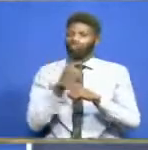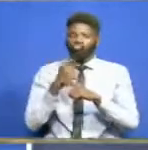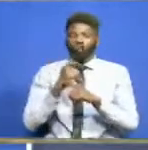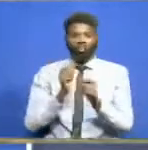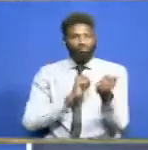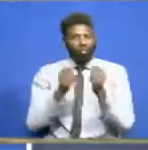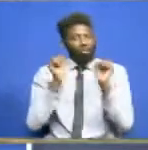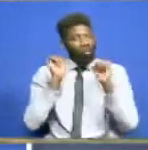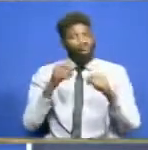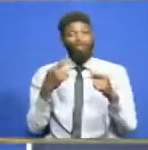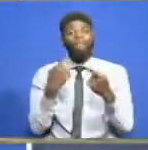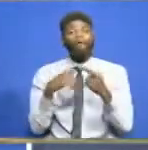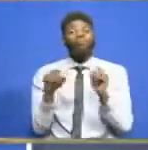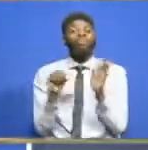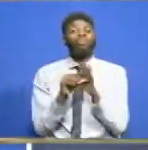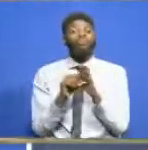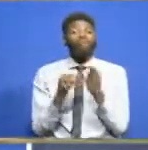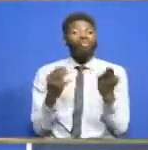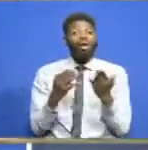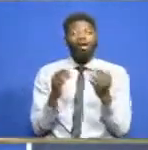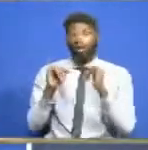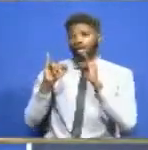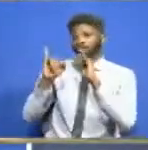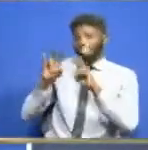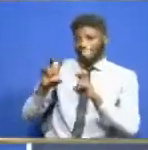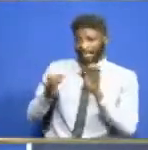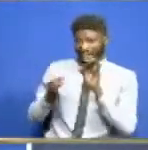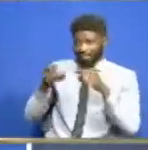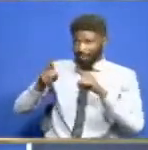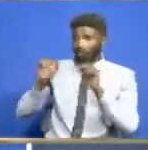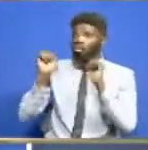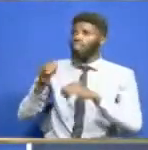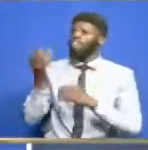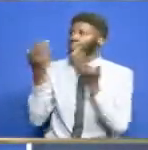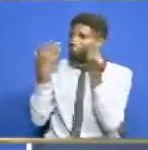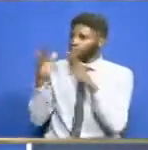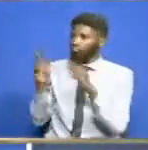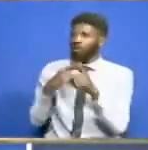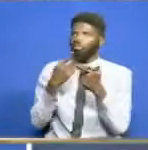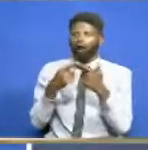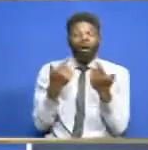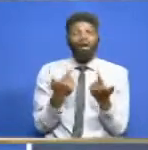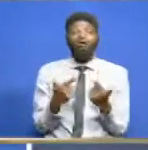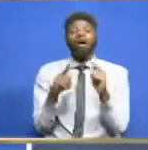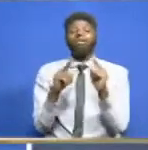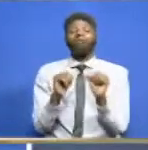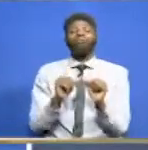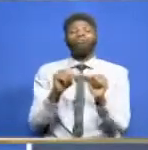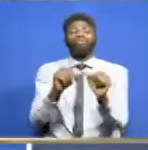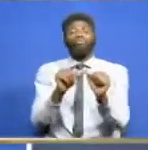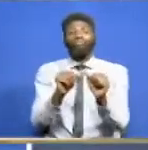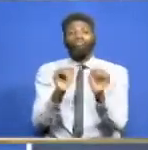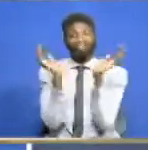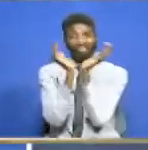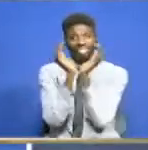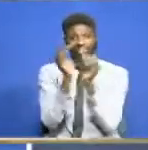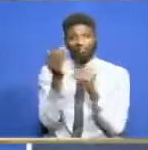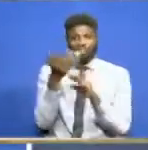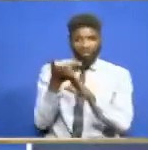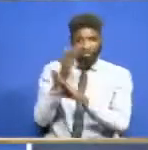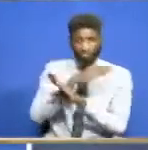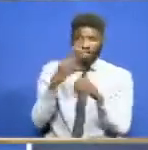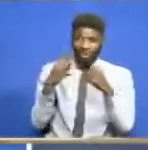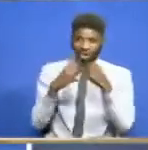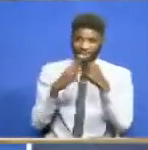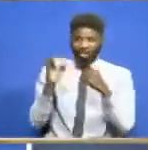the whole problem is really with the investigations. If they can conclude that and give the green light for the continuation, that stadium was already 90% done. It